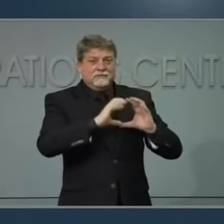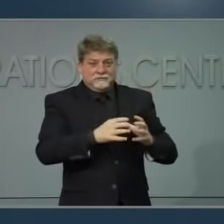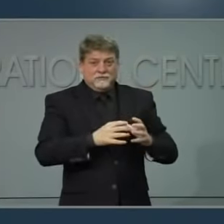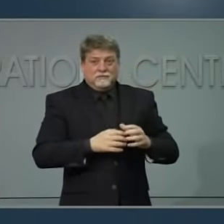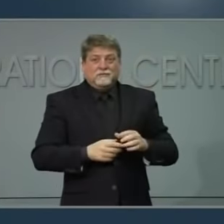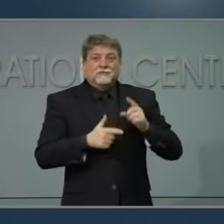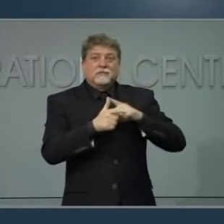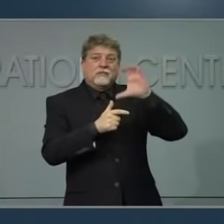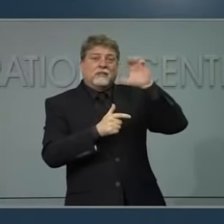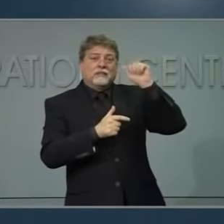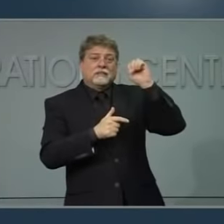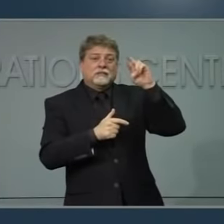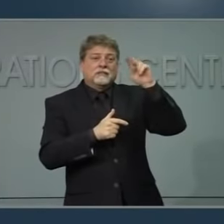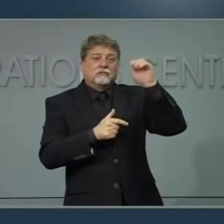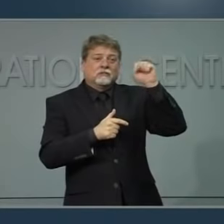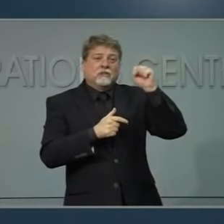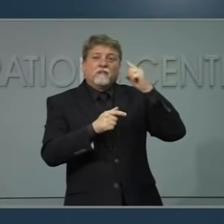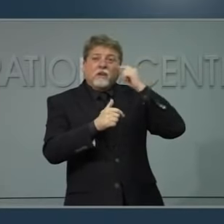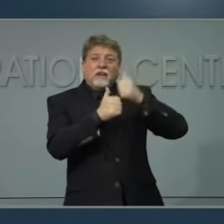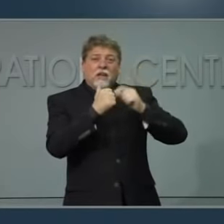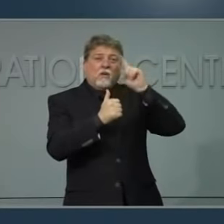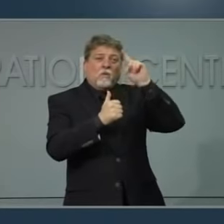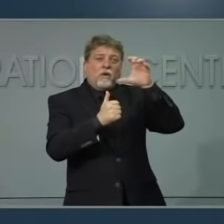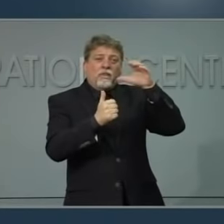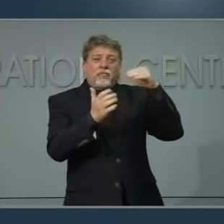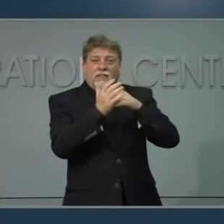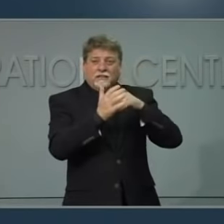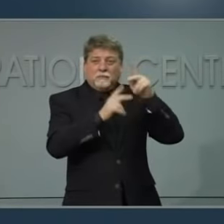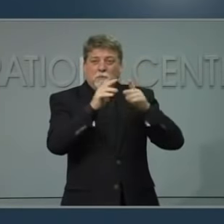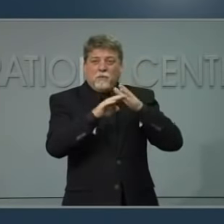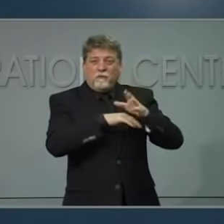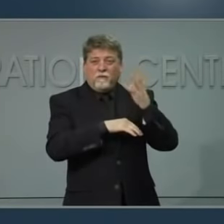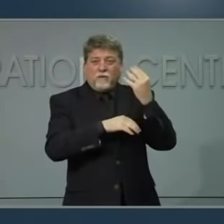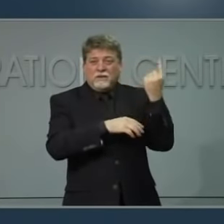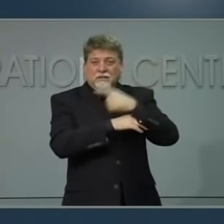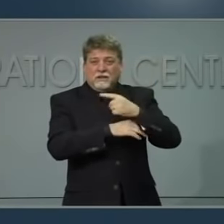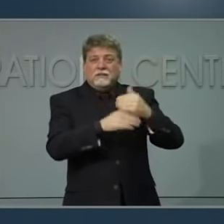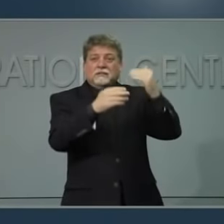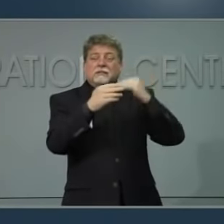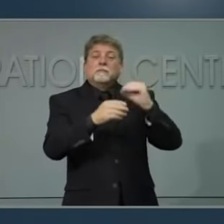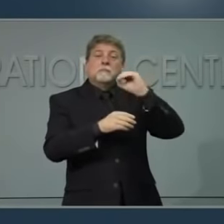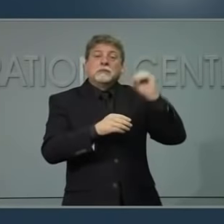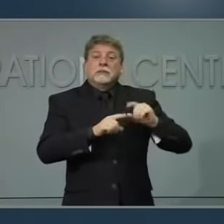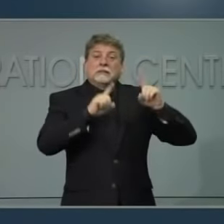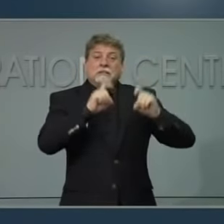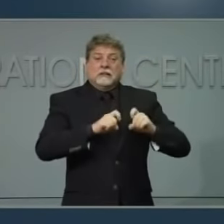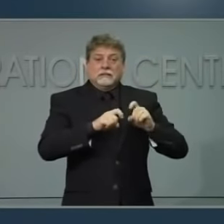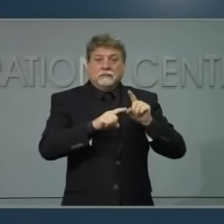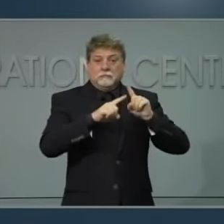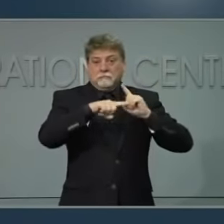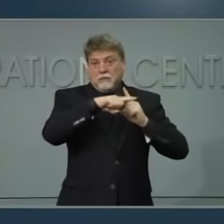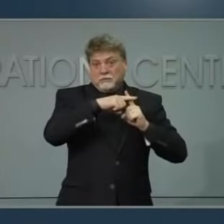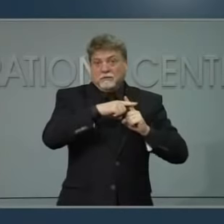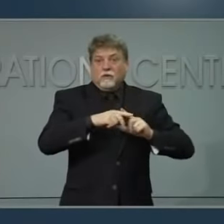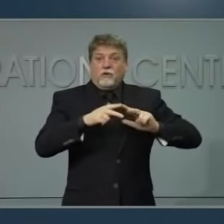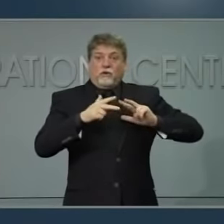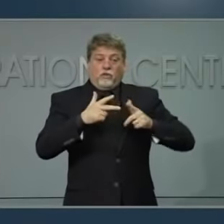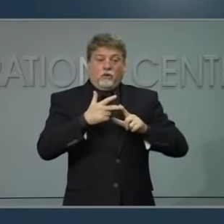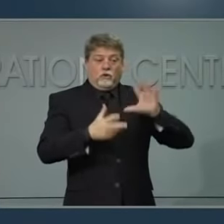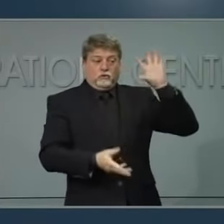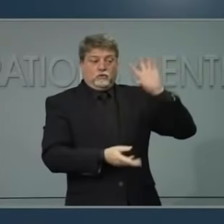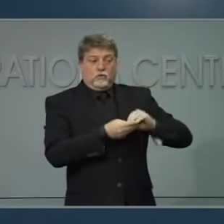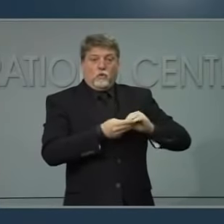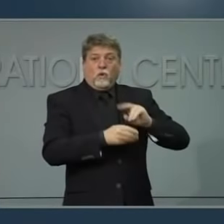case rates per 100,000 people over 14 days, percent of tests that are positive, and then a third composite